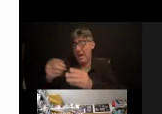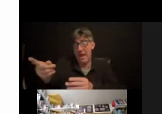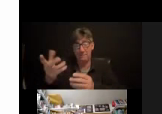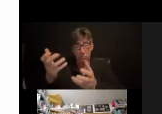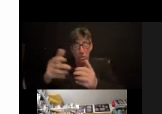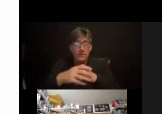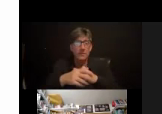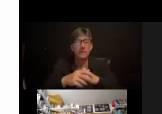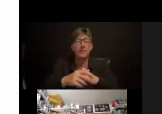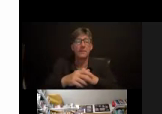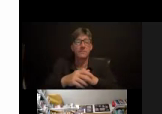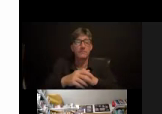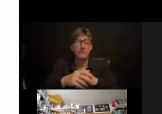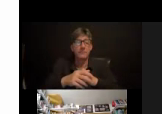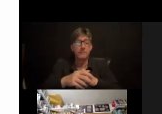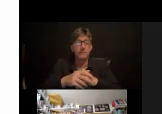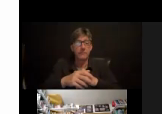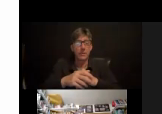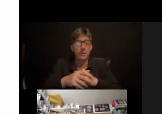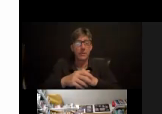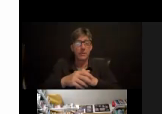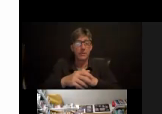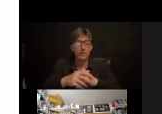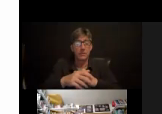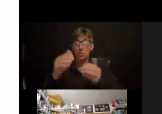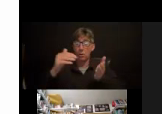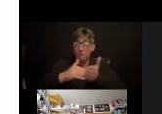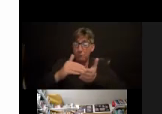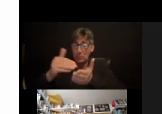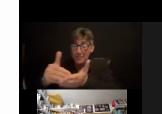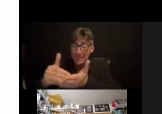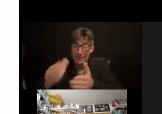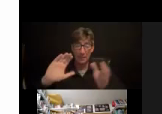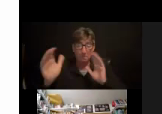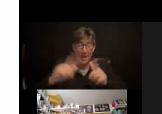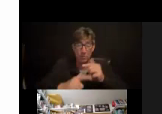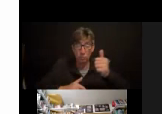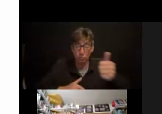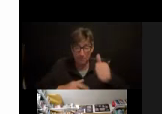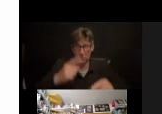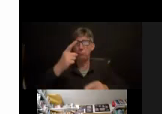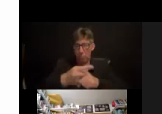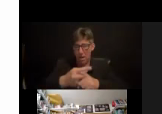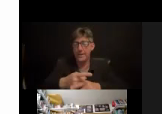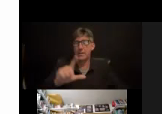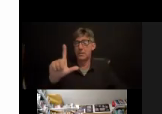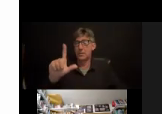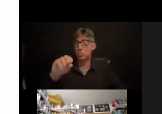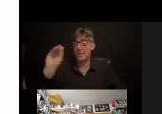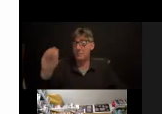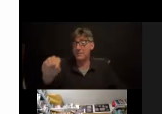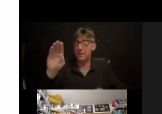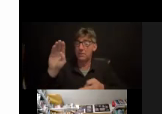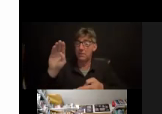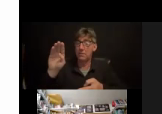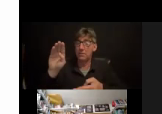So on the latter question of frequency versus trips, you are right that it is frequency. It is a